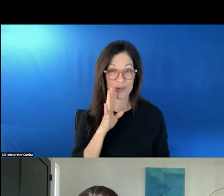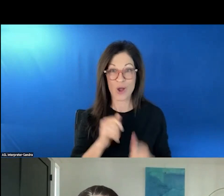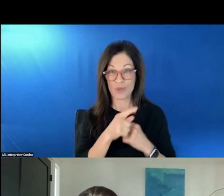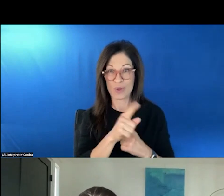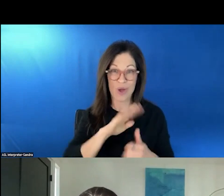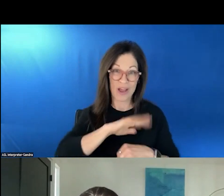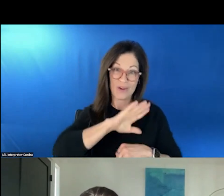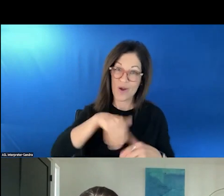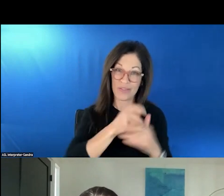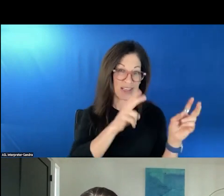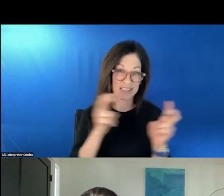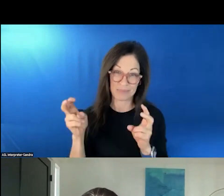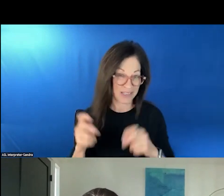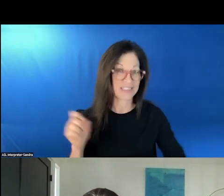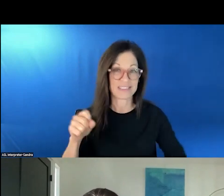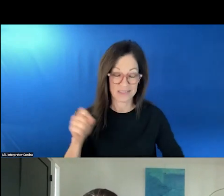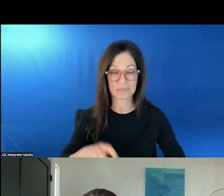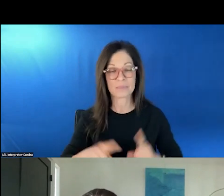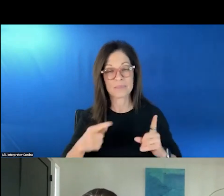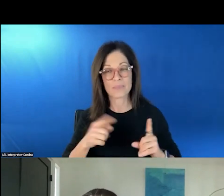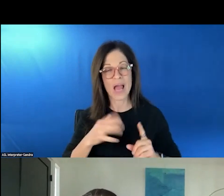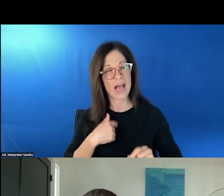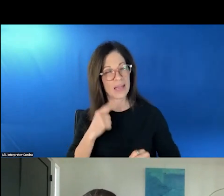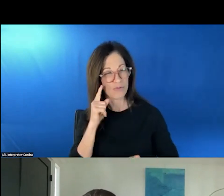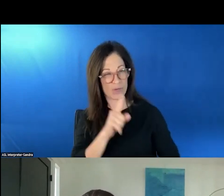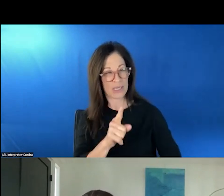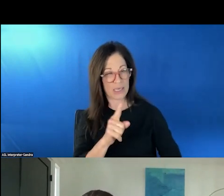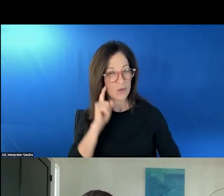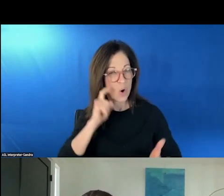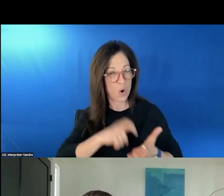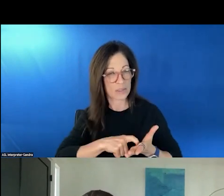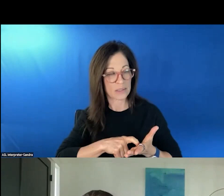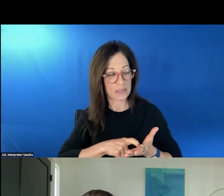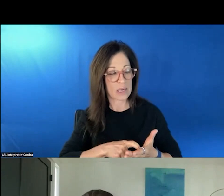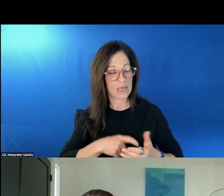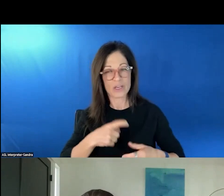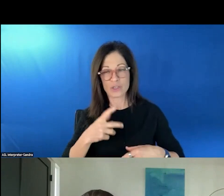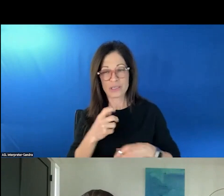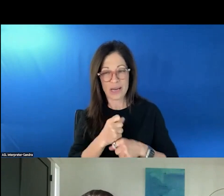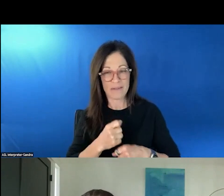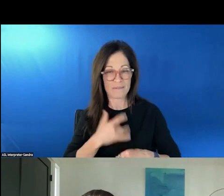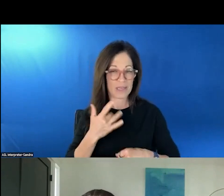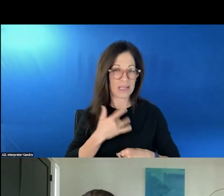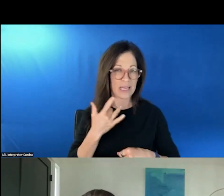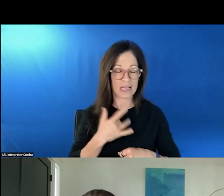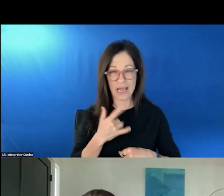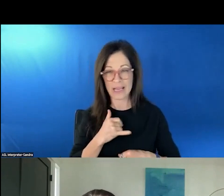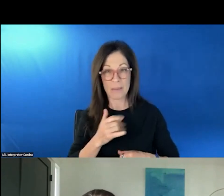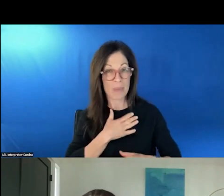but I especially started noticing that getting kind of just ripped away from the